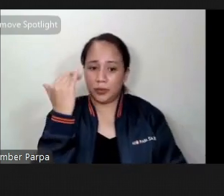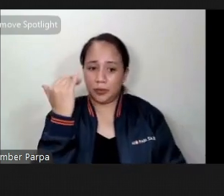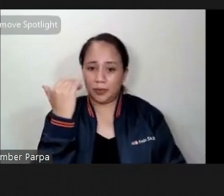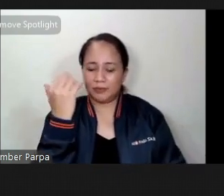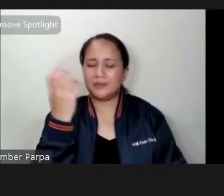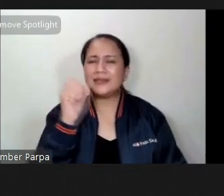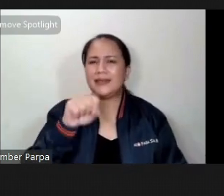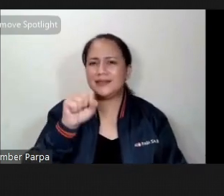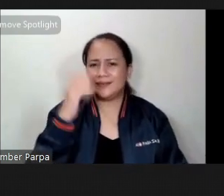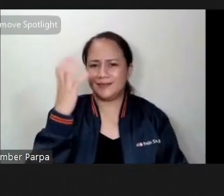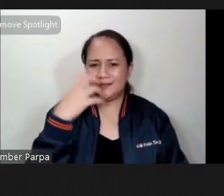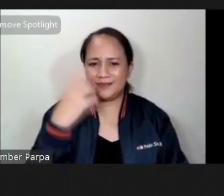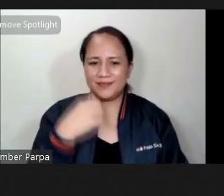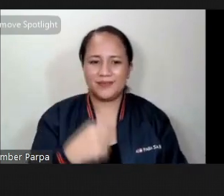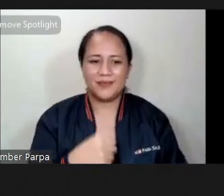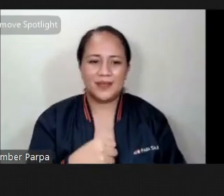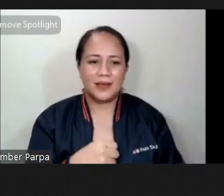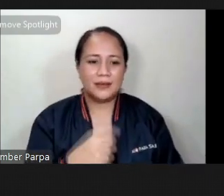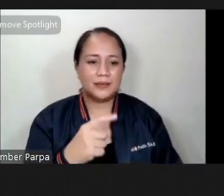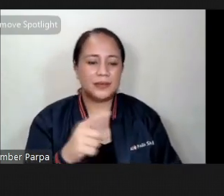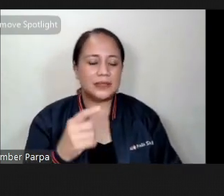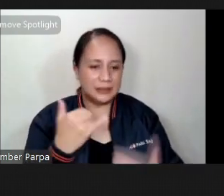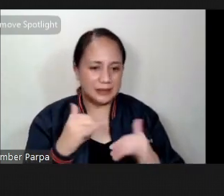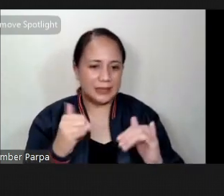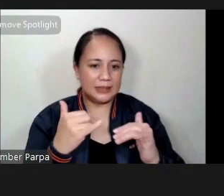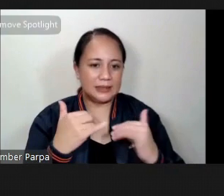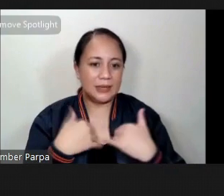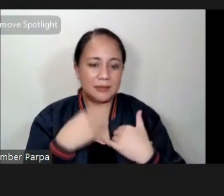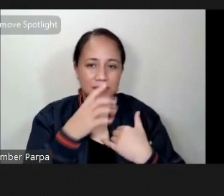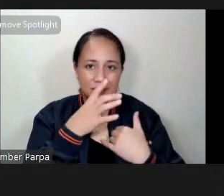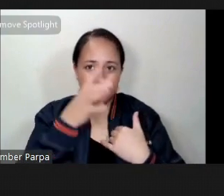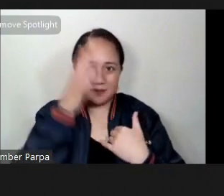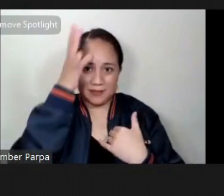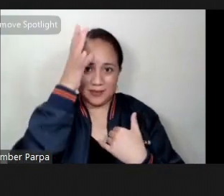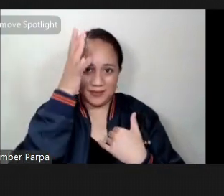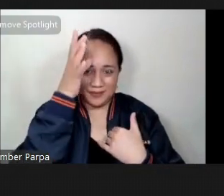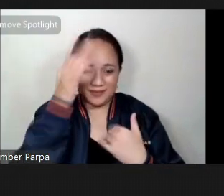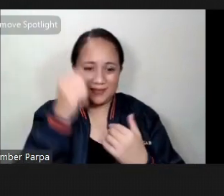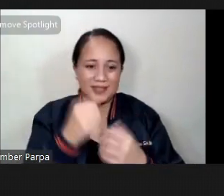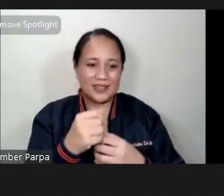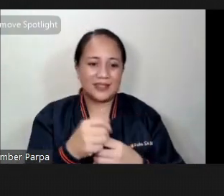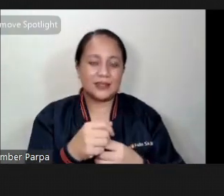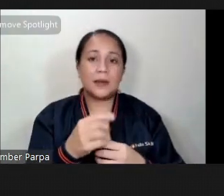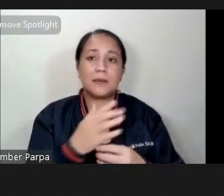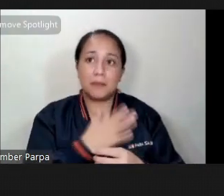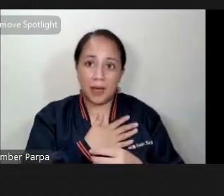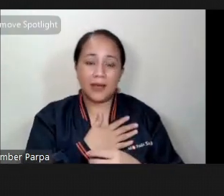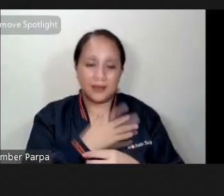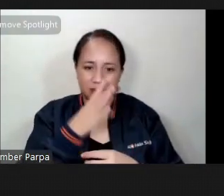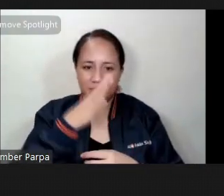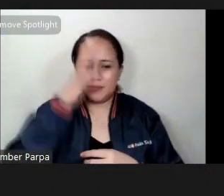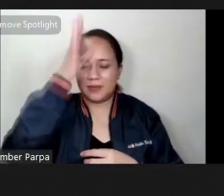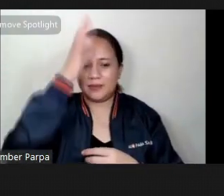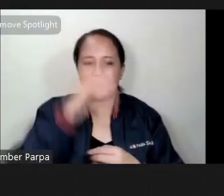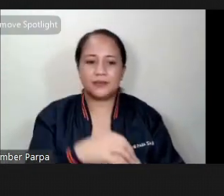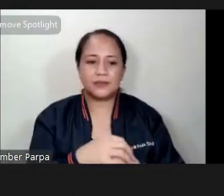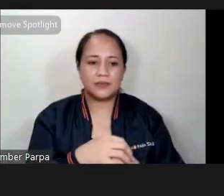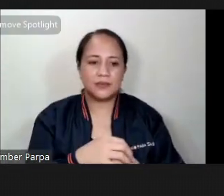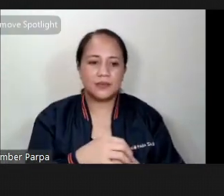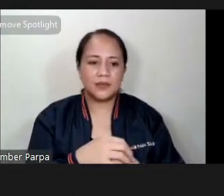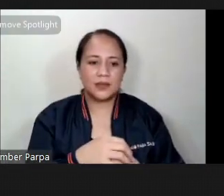mad. They're still a parent after all. They're my parents after all. They were